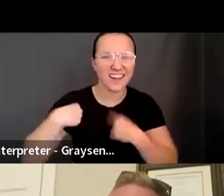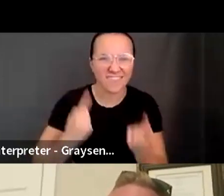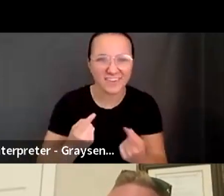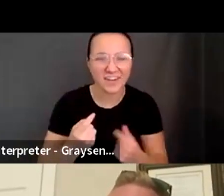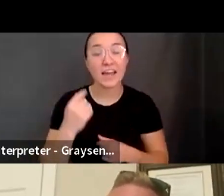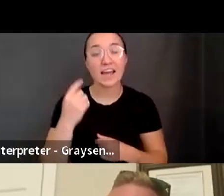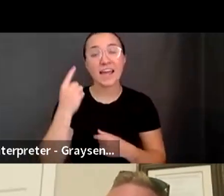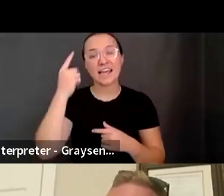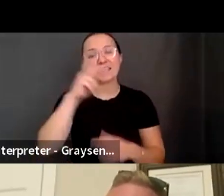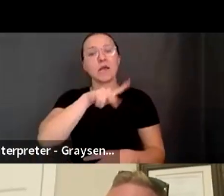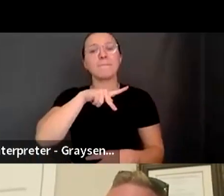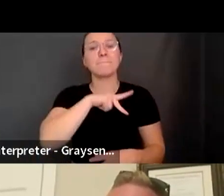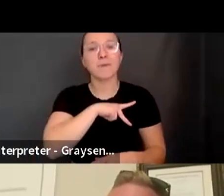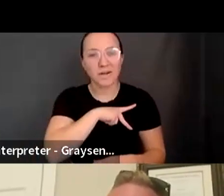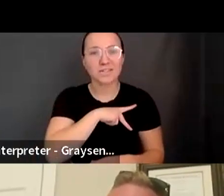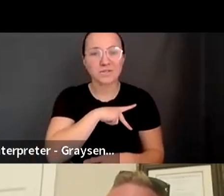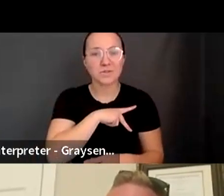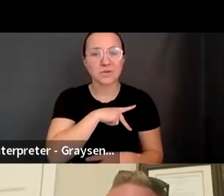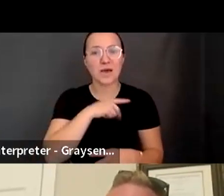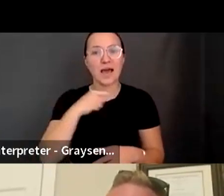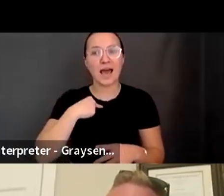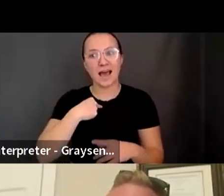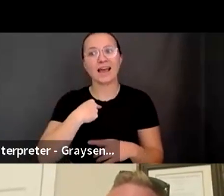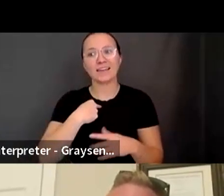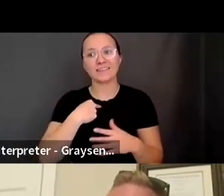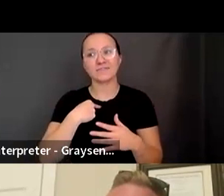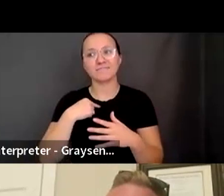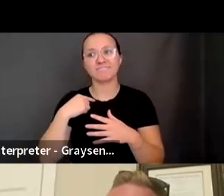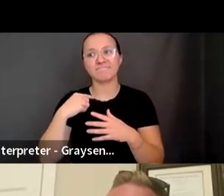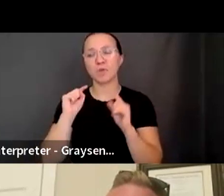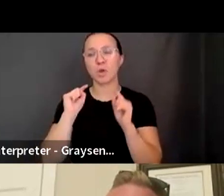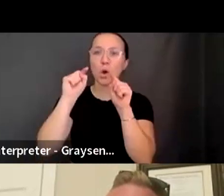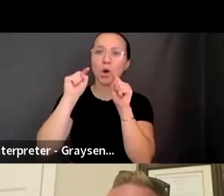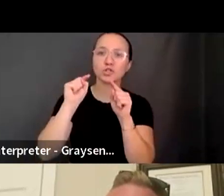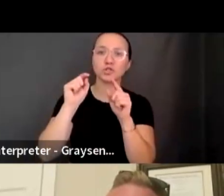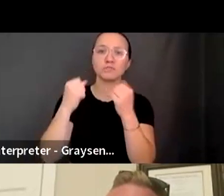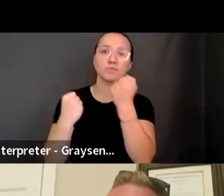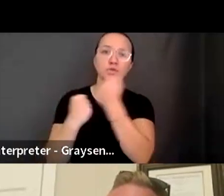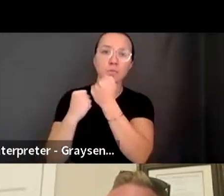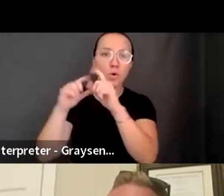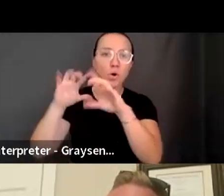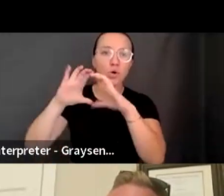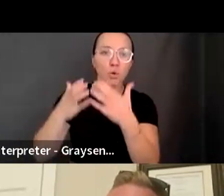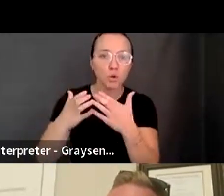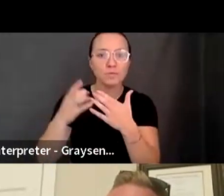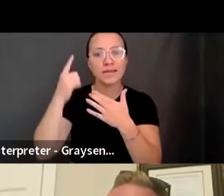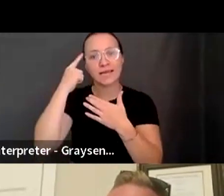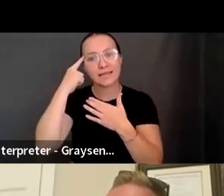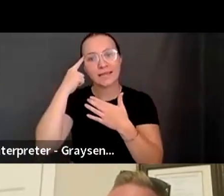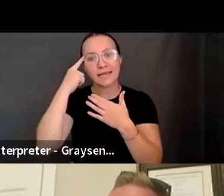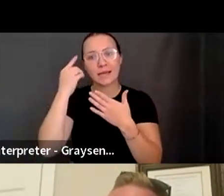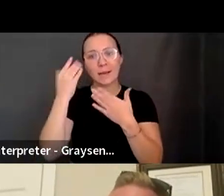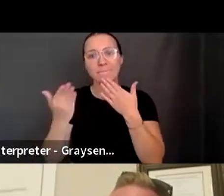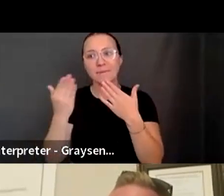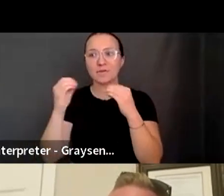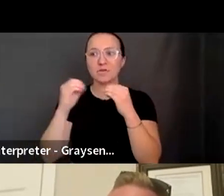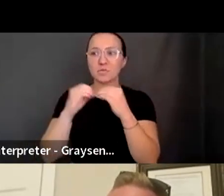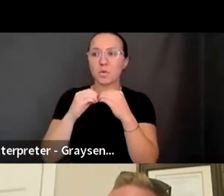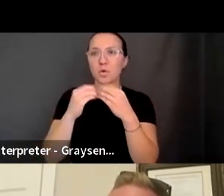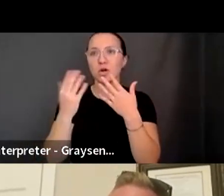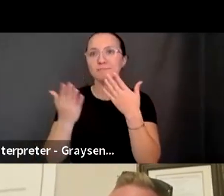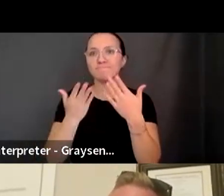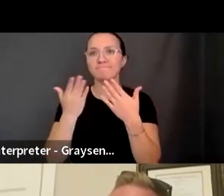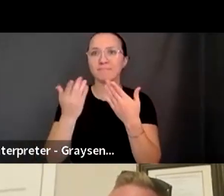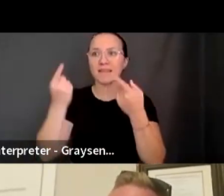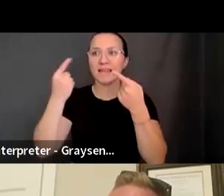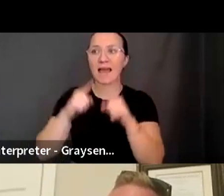I think it's a personal. I've been in support groups, and I think it might be some of that. What's going on between the person